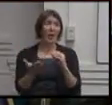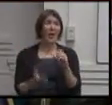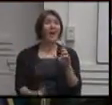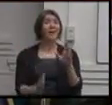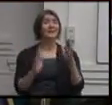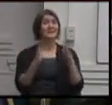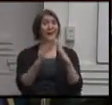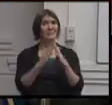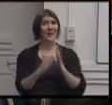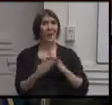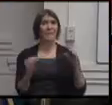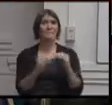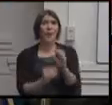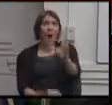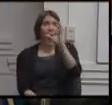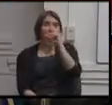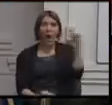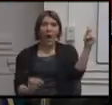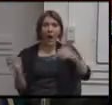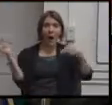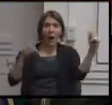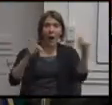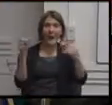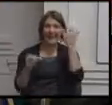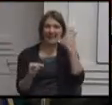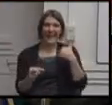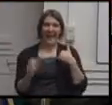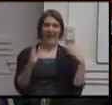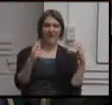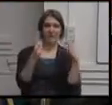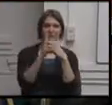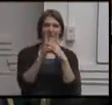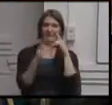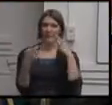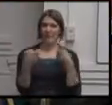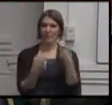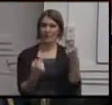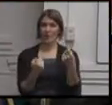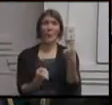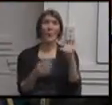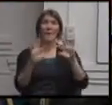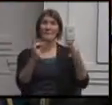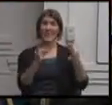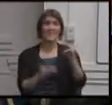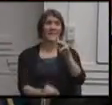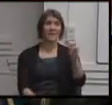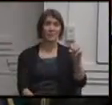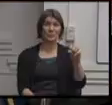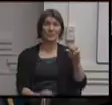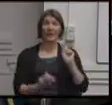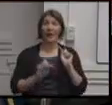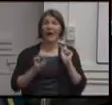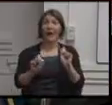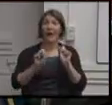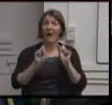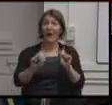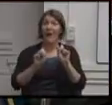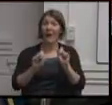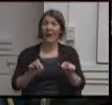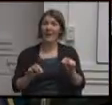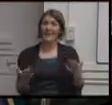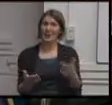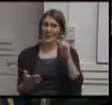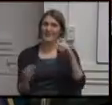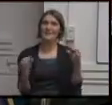more attractive if they have some of these charging stations. I know a family down in Massachusetts that feels like Brattleboro is friendly to